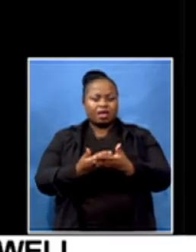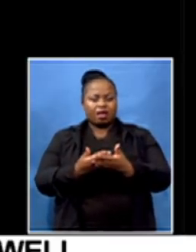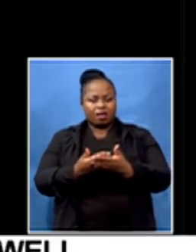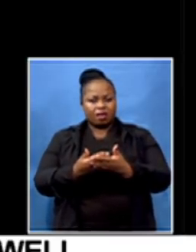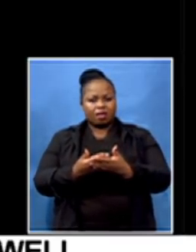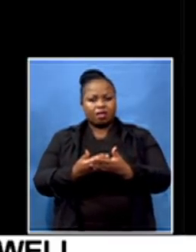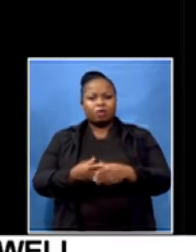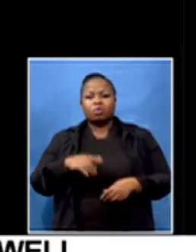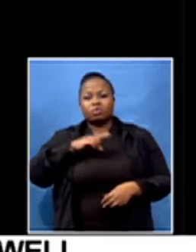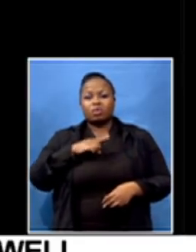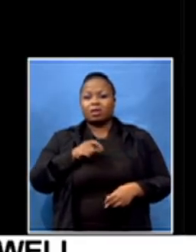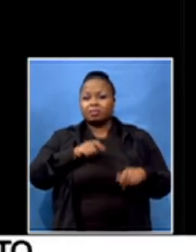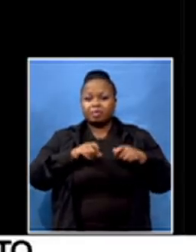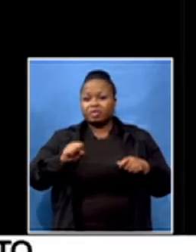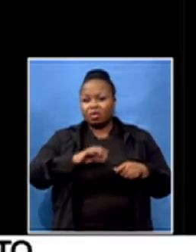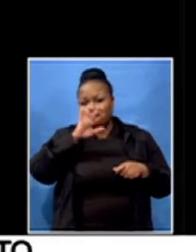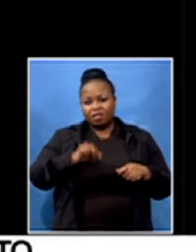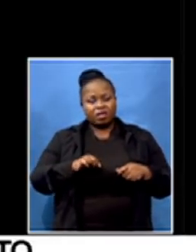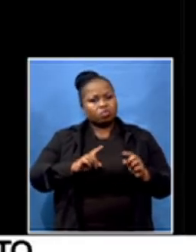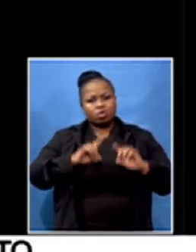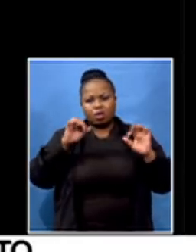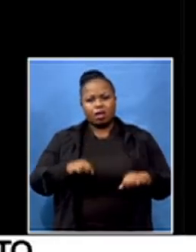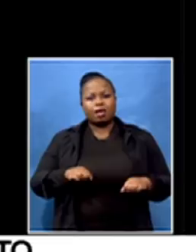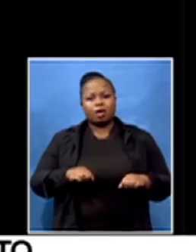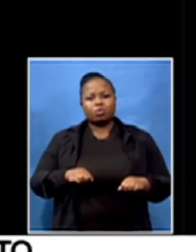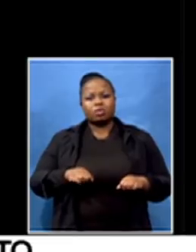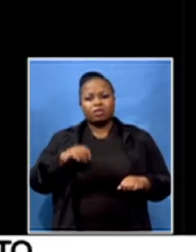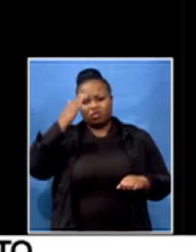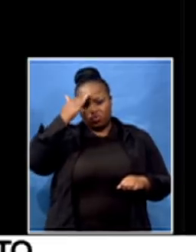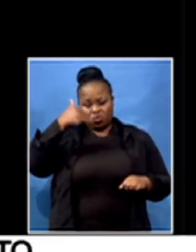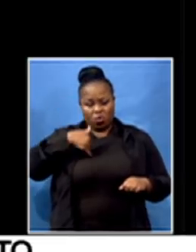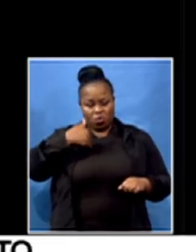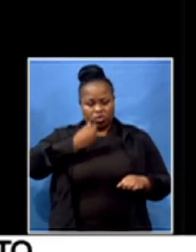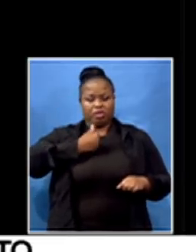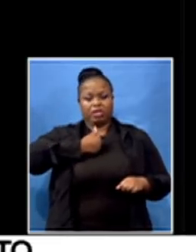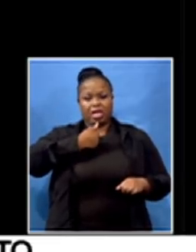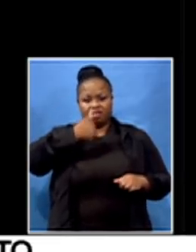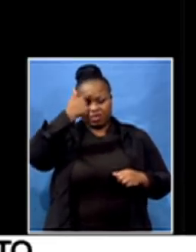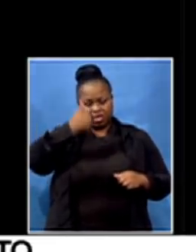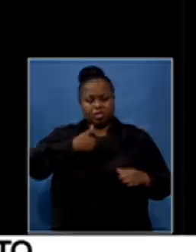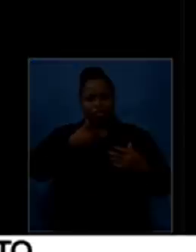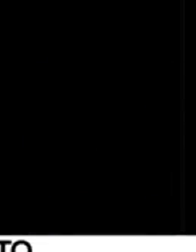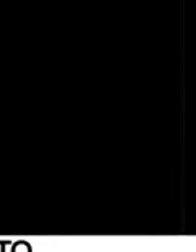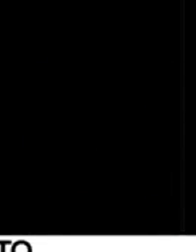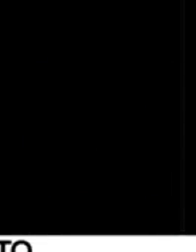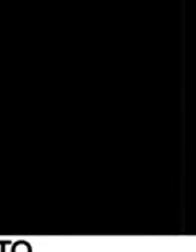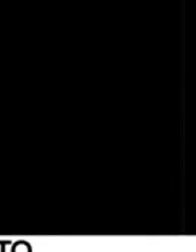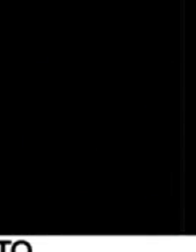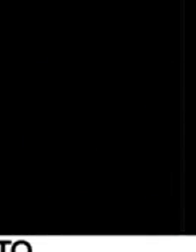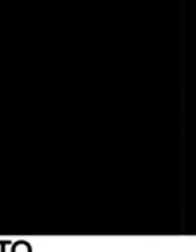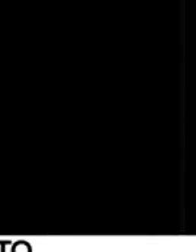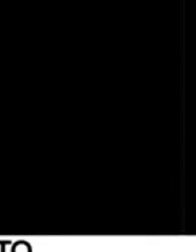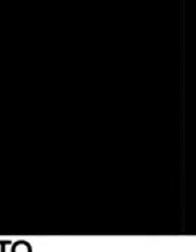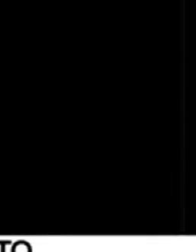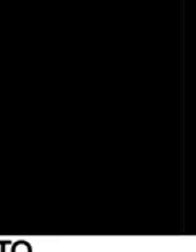isolation. No South African should be allowed to go all out and knowingly infect other people by actually going out and spread the infection when they've